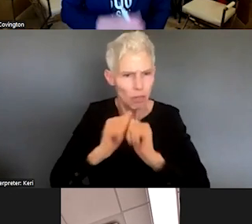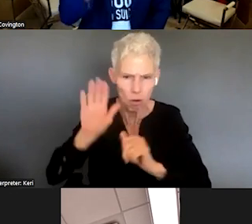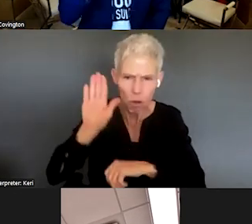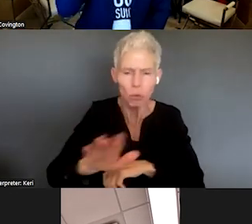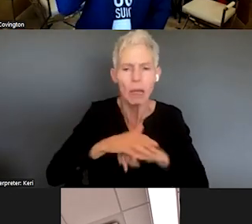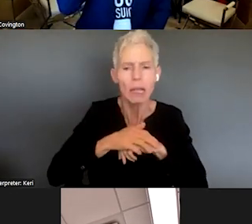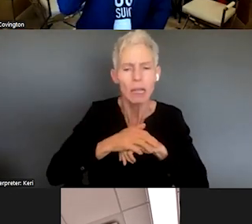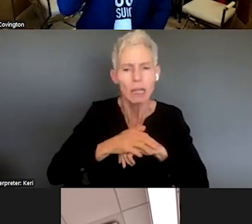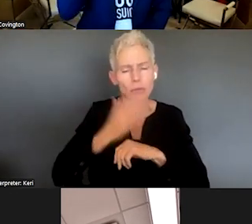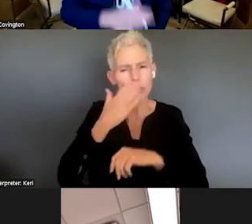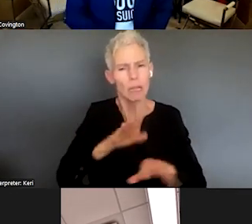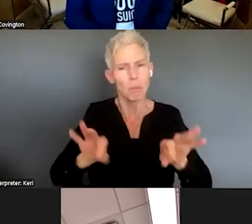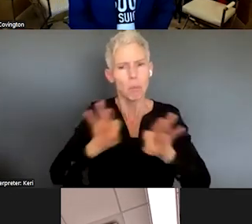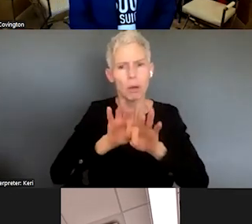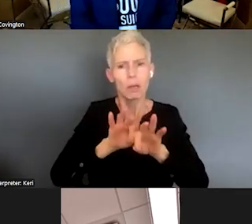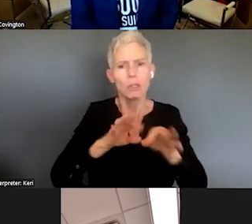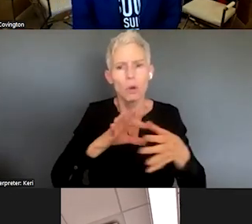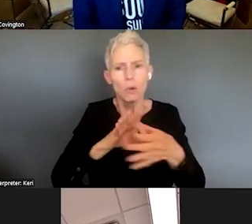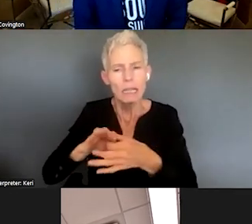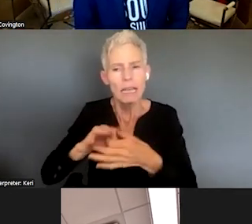promotion of an expansion of these